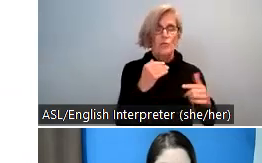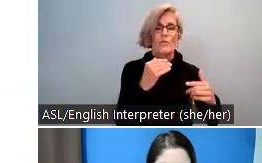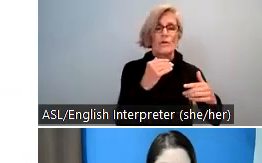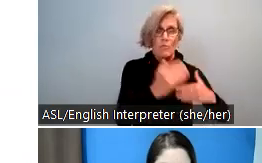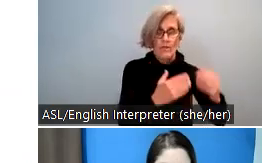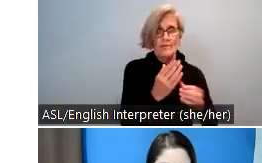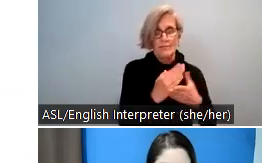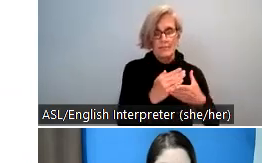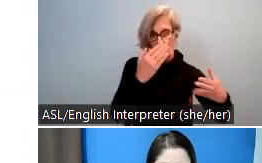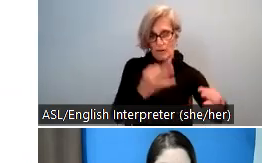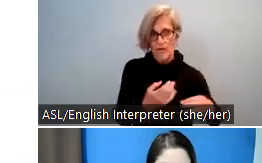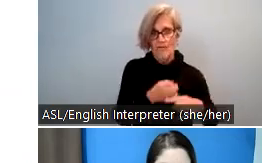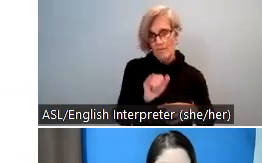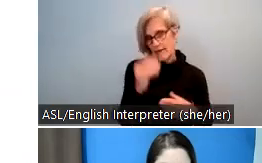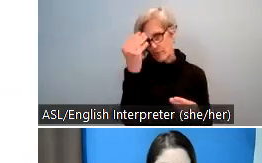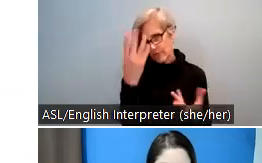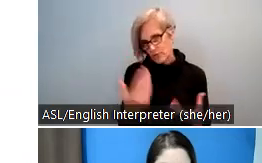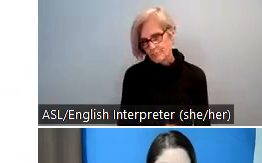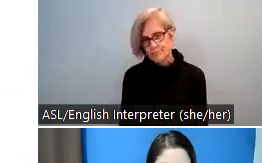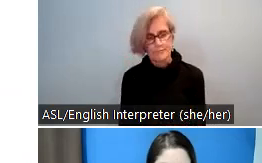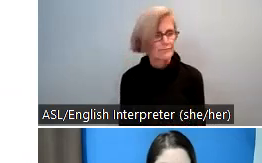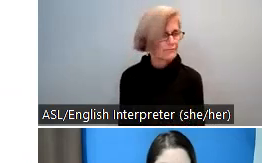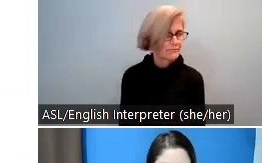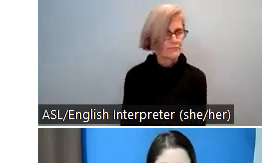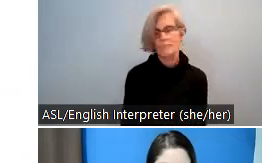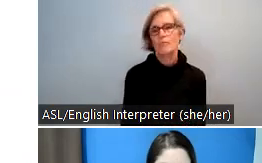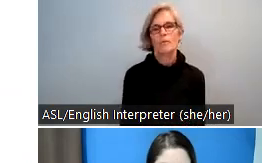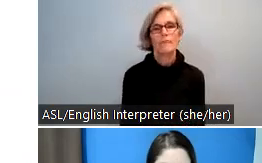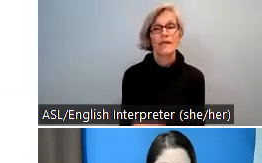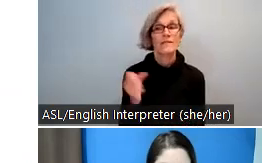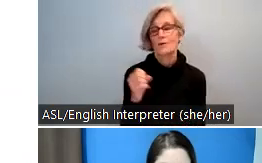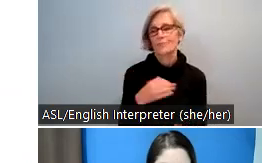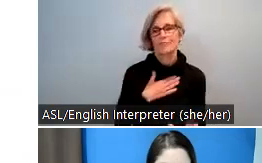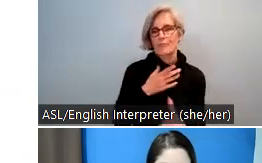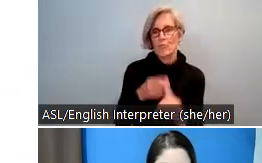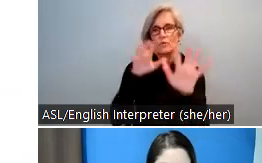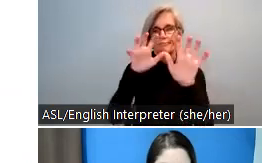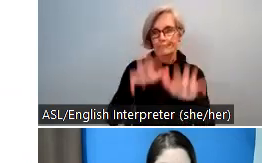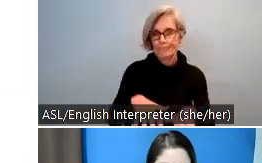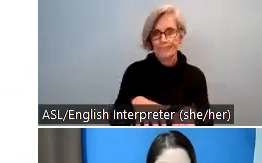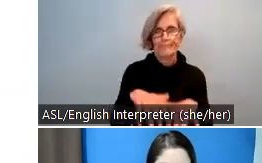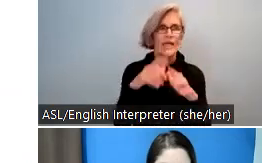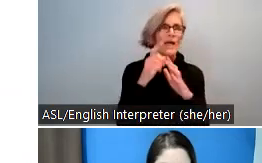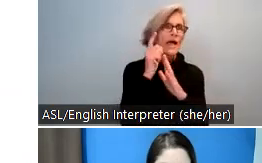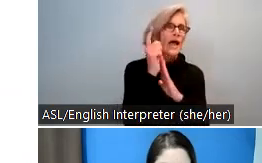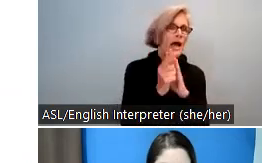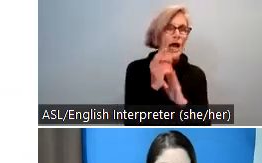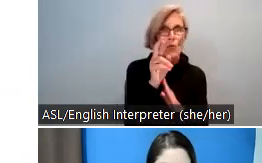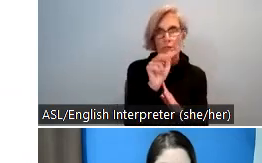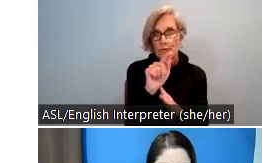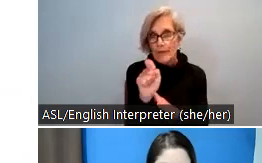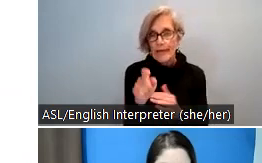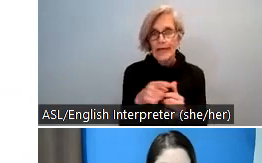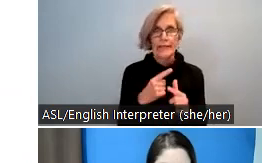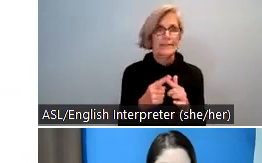submitted information. So you put in all your hourly rates, you put in the hours of the folks that are going to be working on this, and it